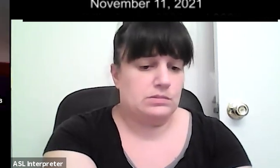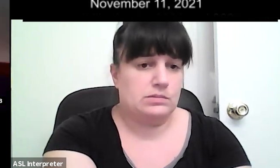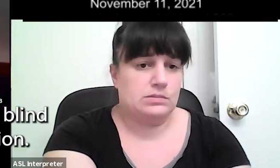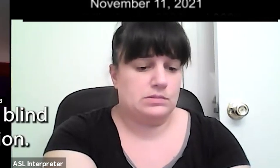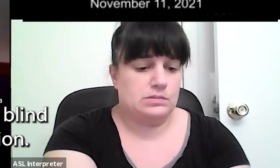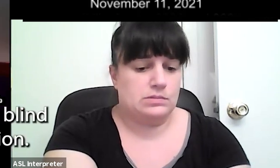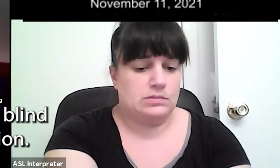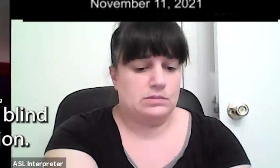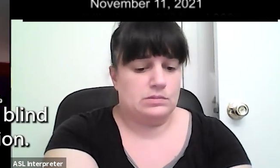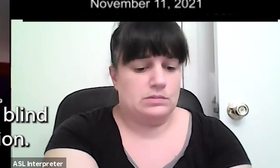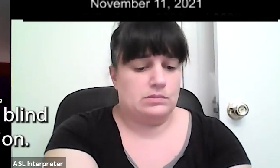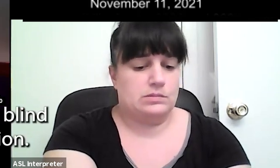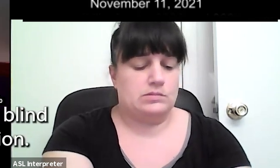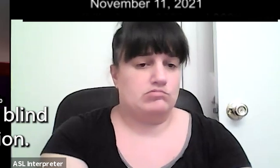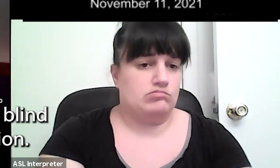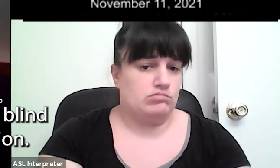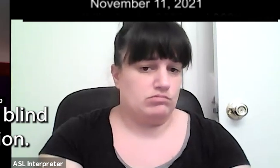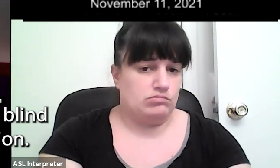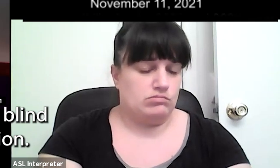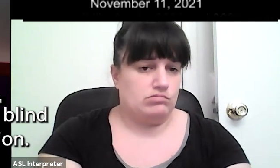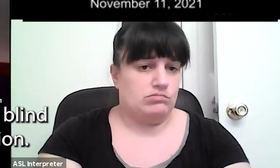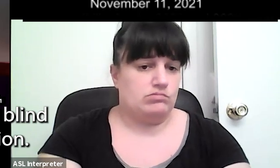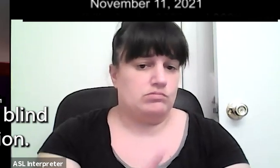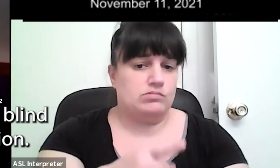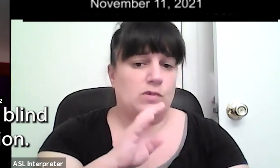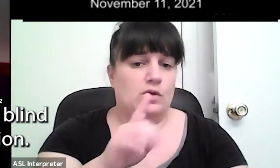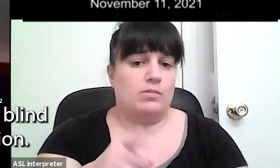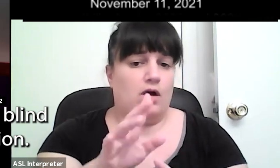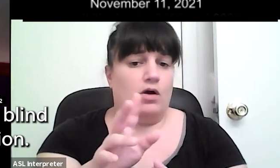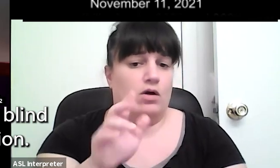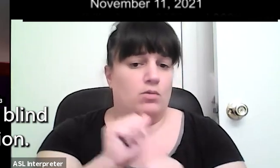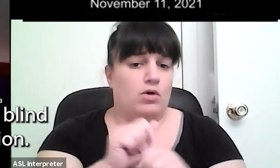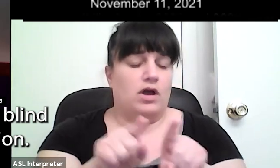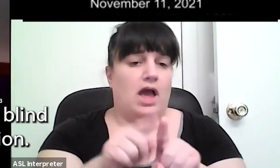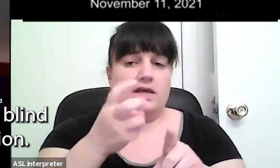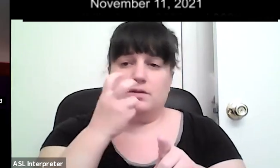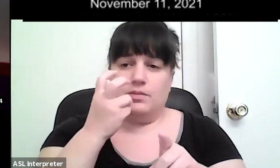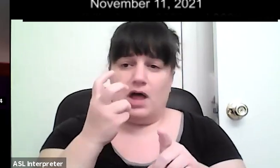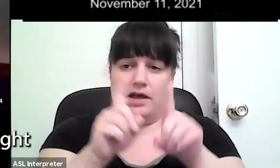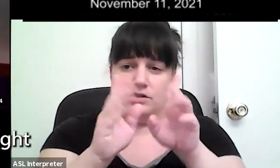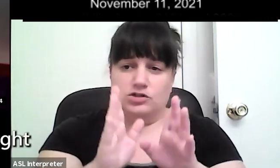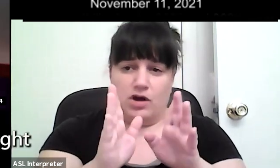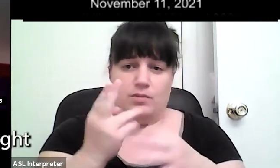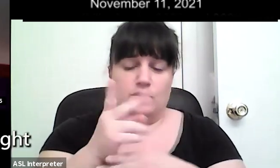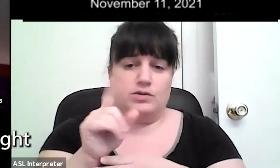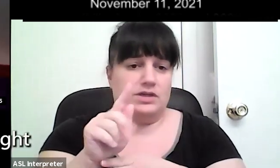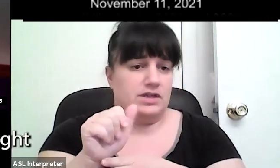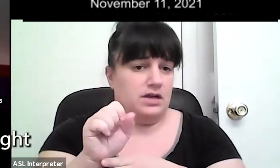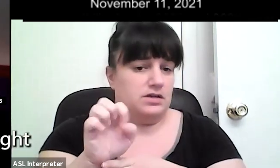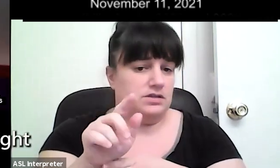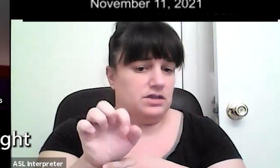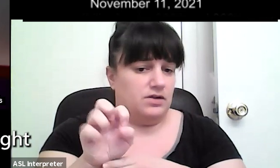So this is Dr. Wanda talking about her work as a blind astronomer using data sonification. First,